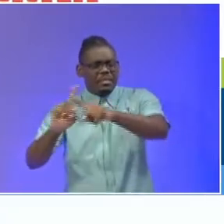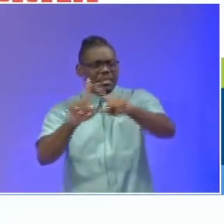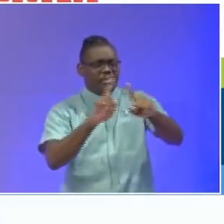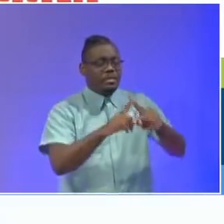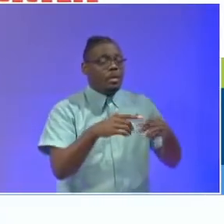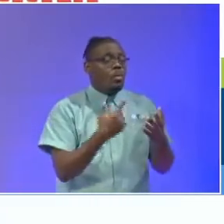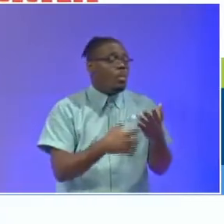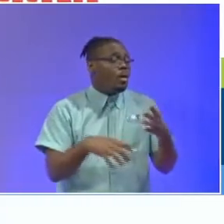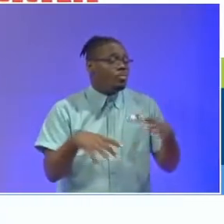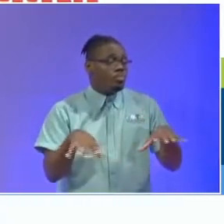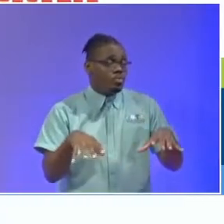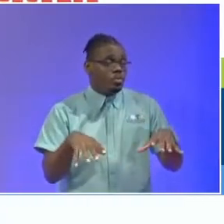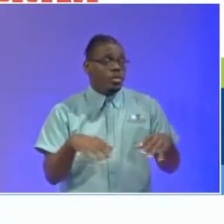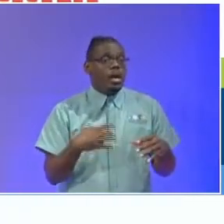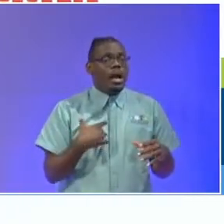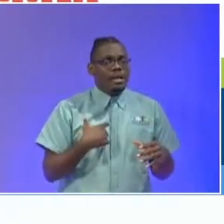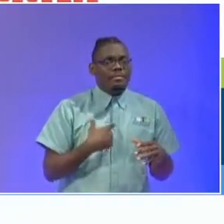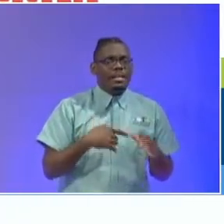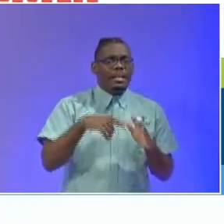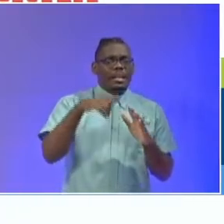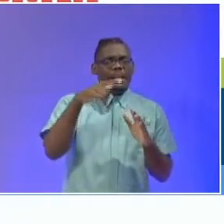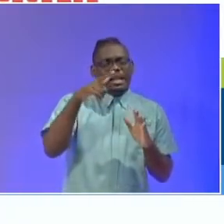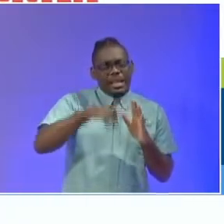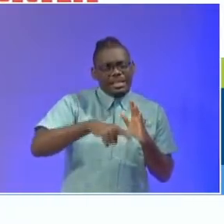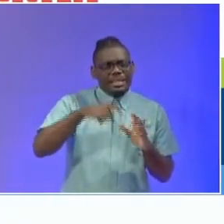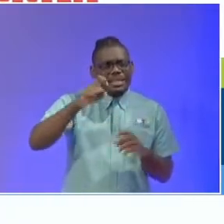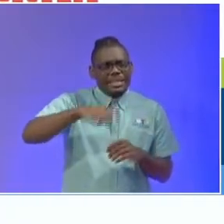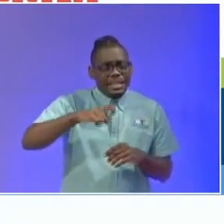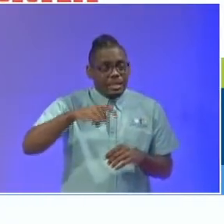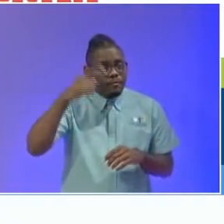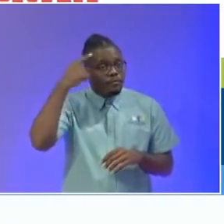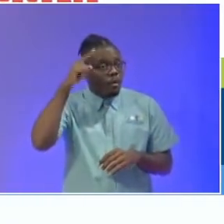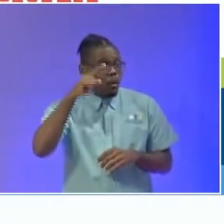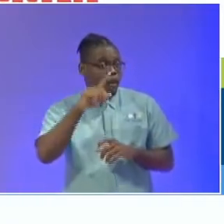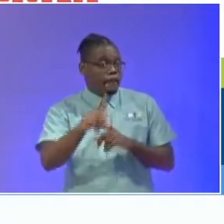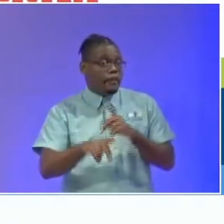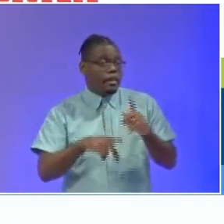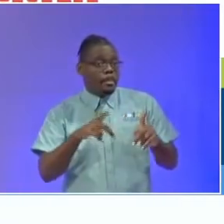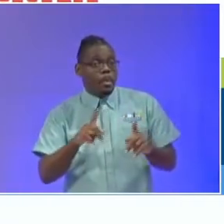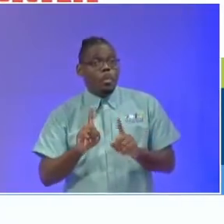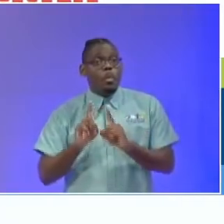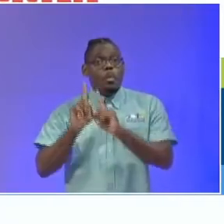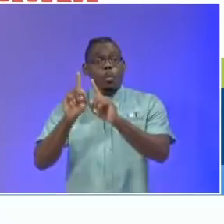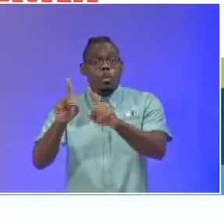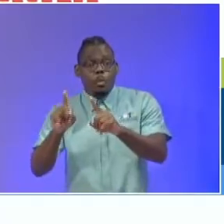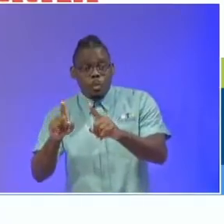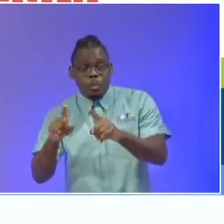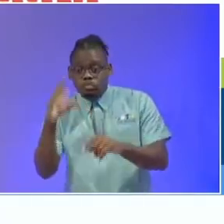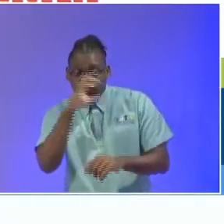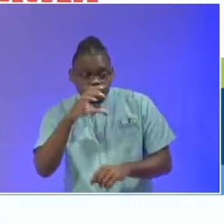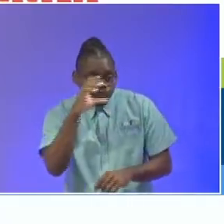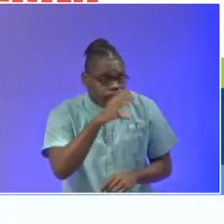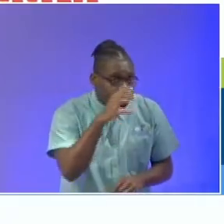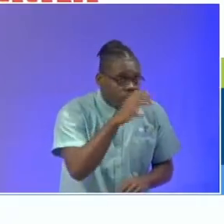manual intervention. So I thank you for raising the issue, and you got it from a policy perspective. And we go back to Dr.